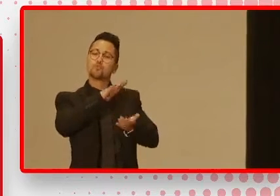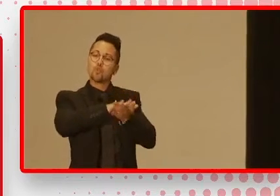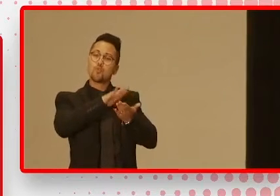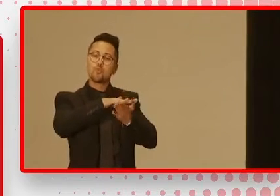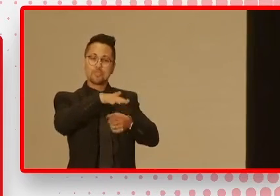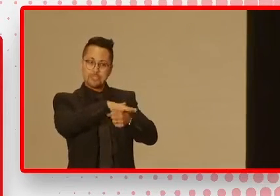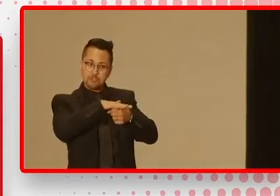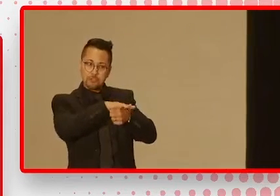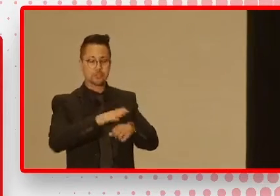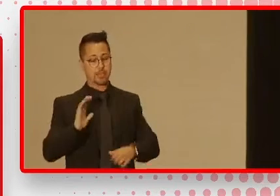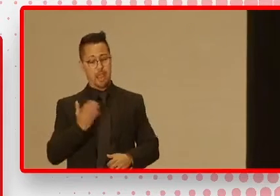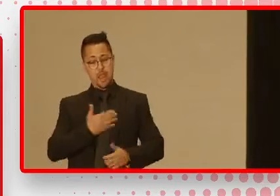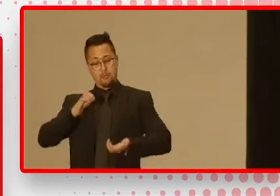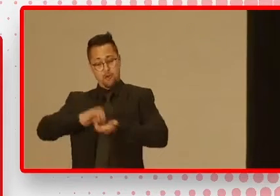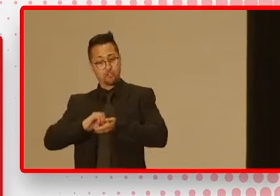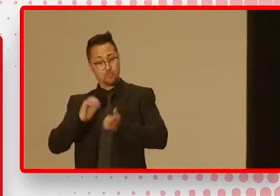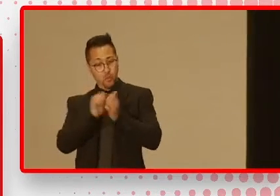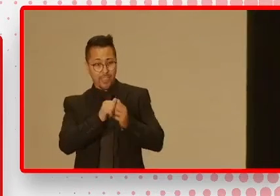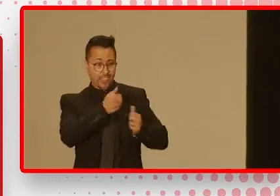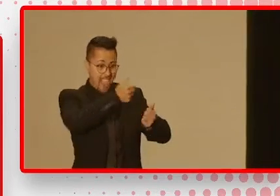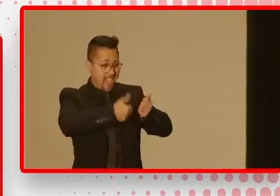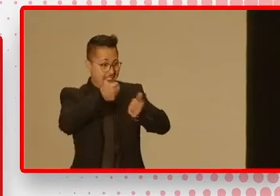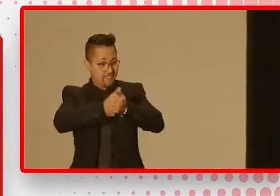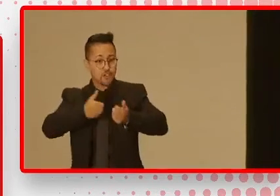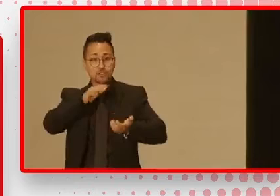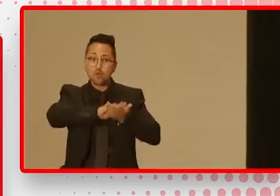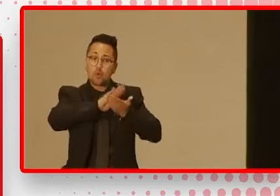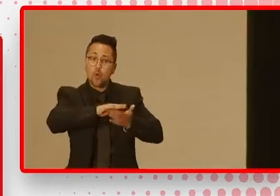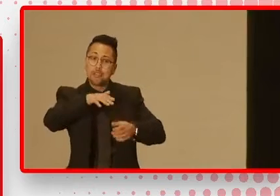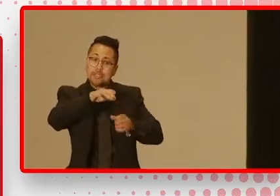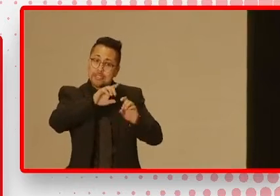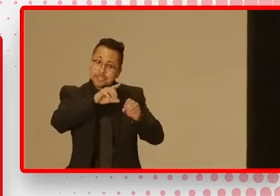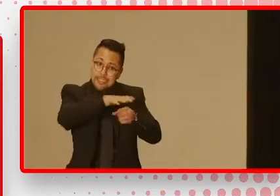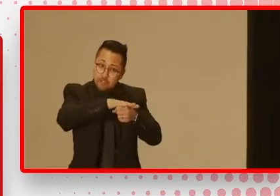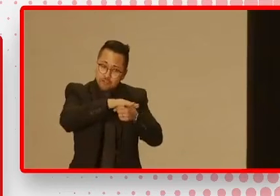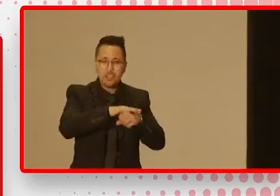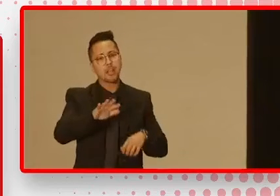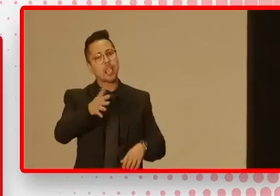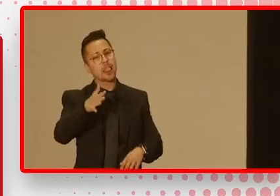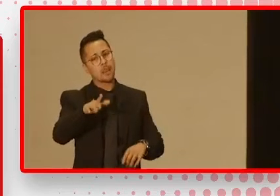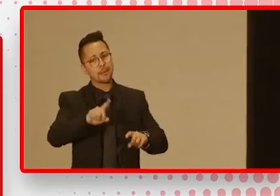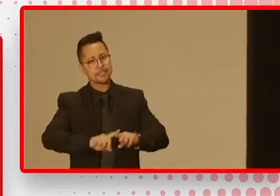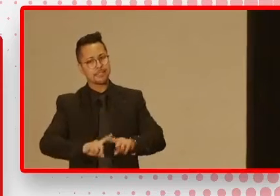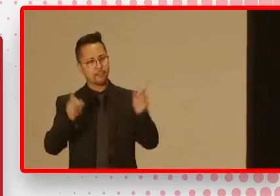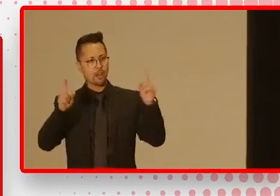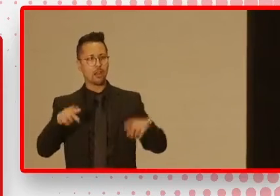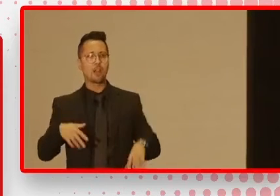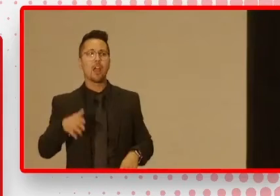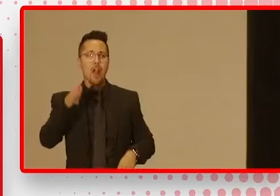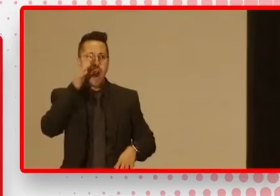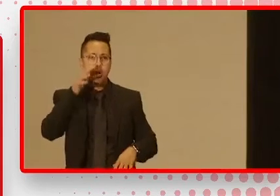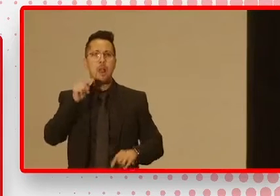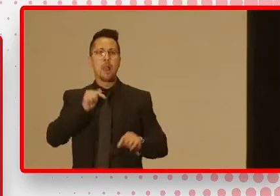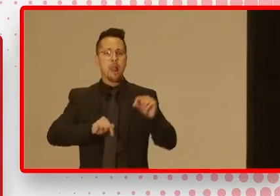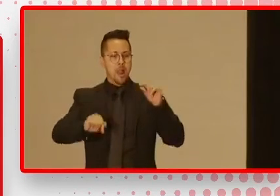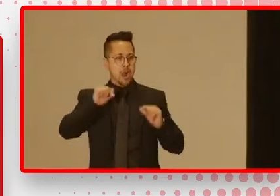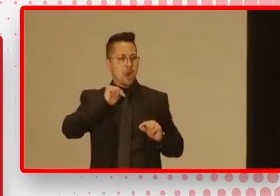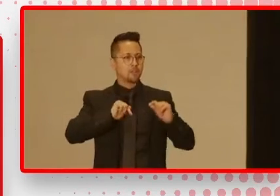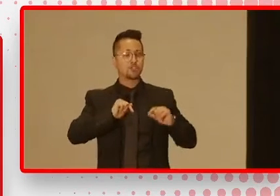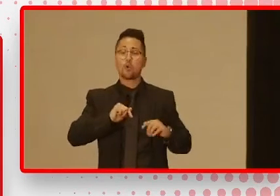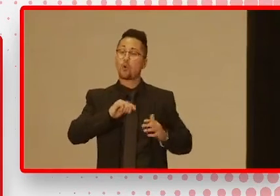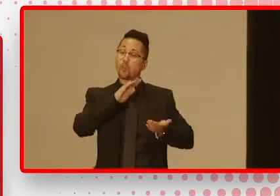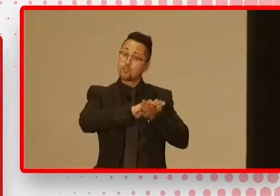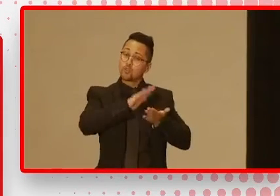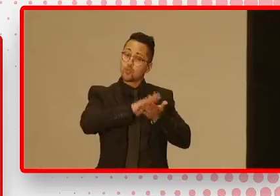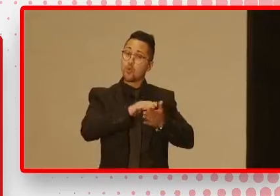with every school district is a little bit different. I'll try to back it up with. So the school refers the